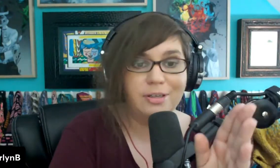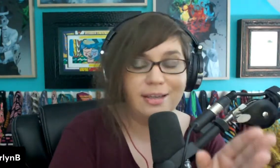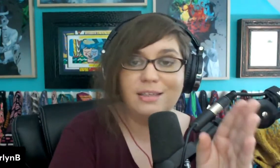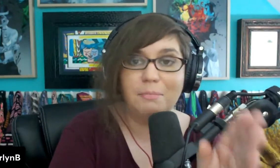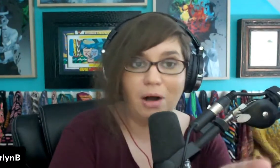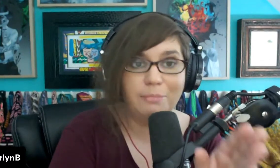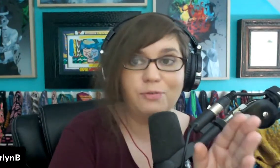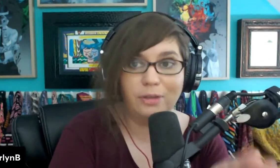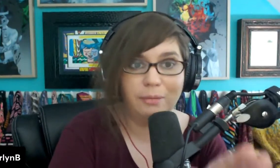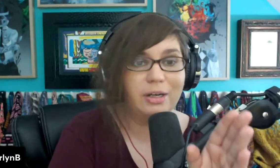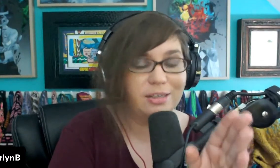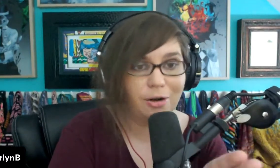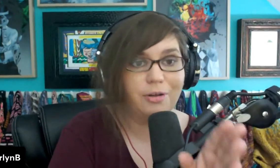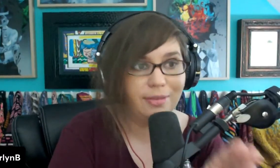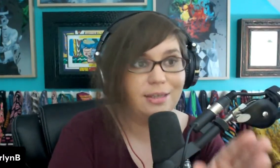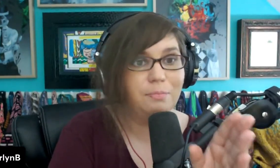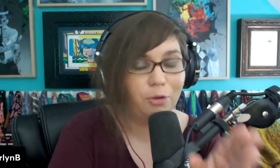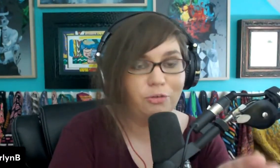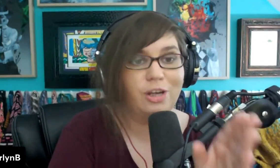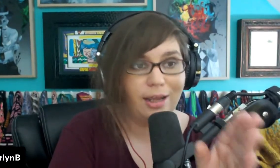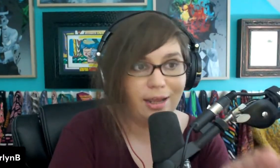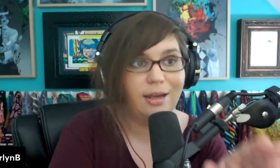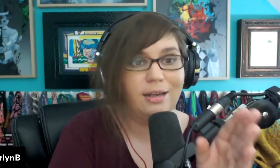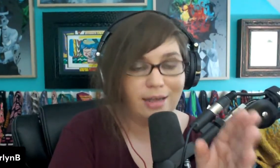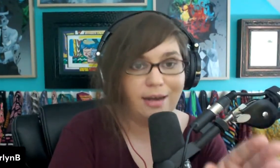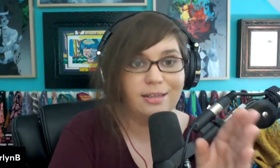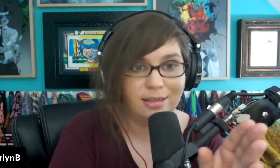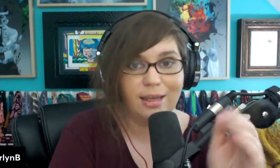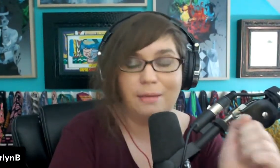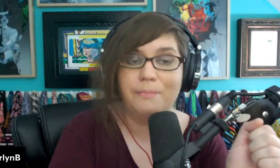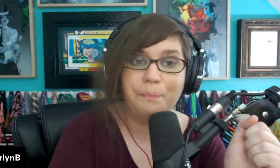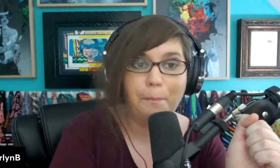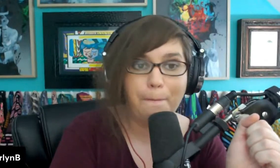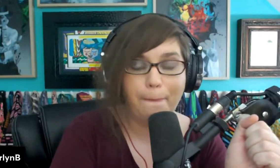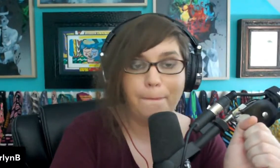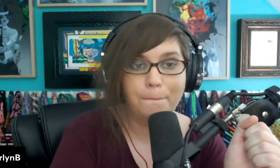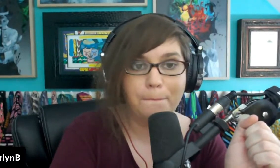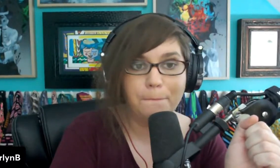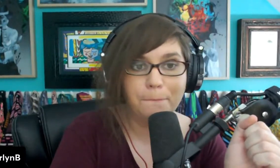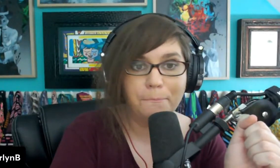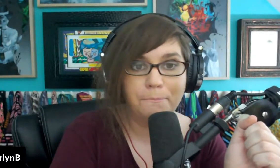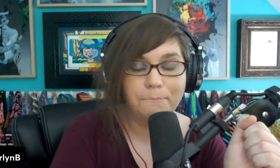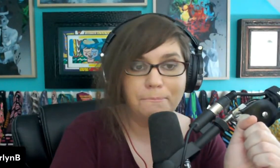ever since Moms for Liberty started this bullshit in Tennessee.